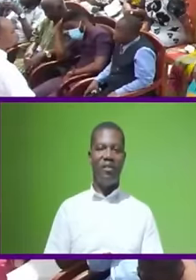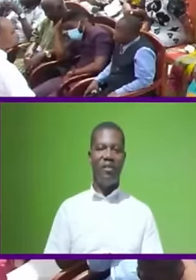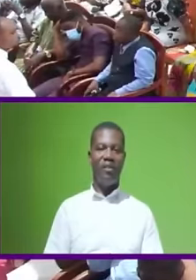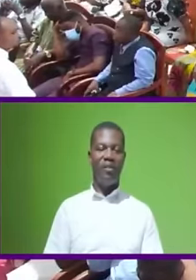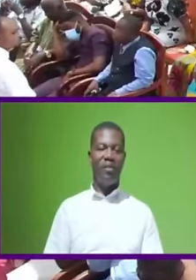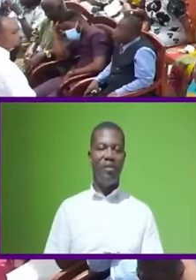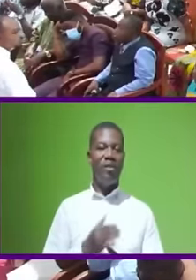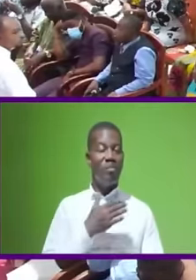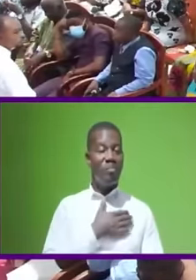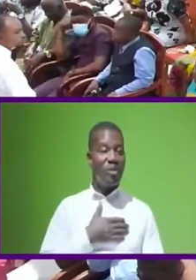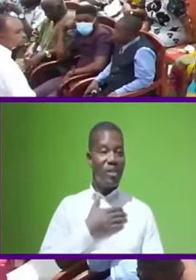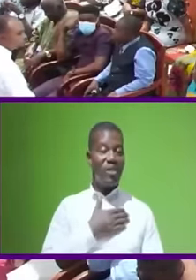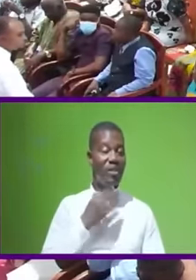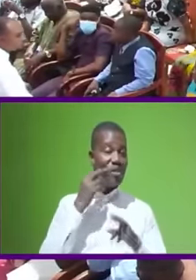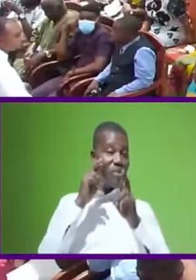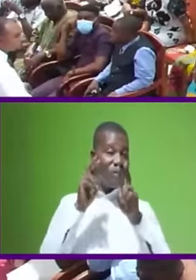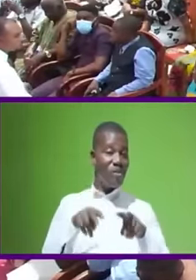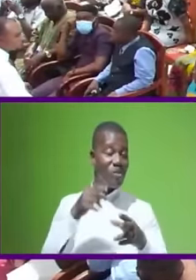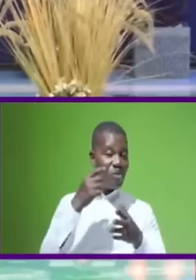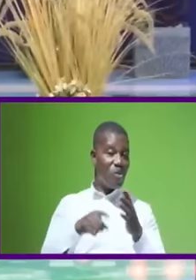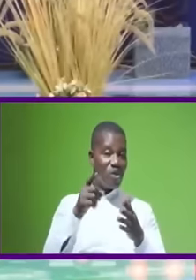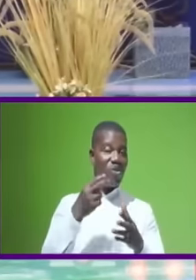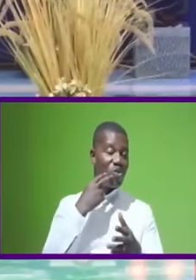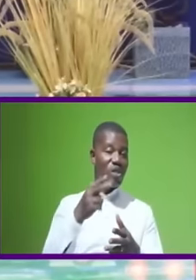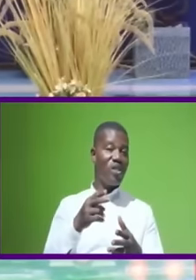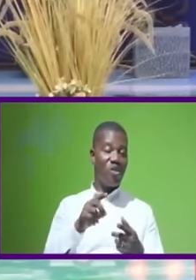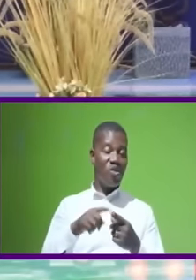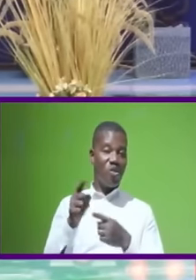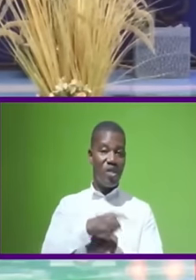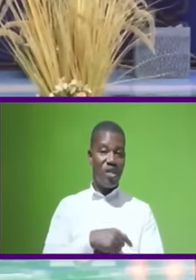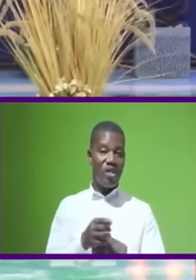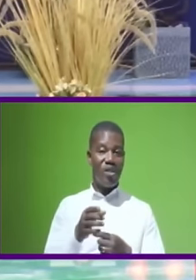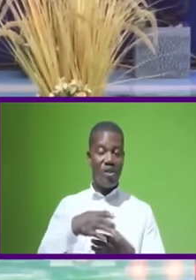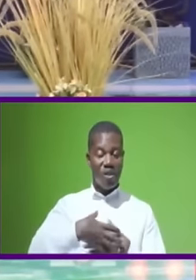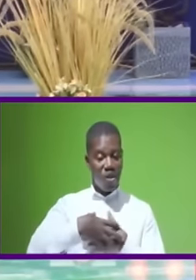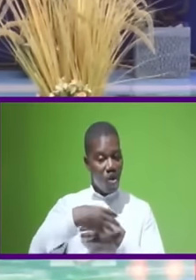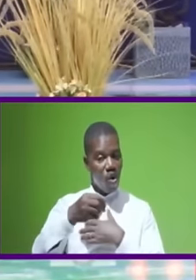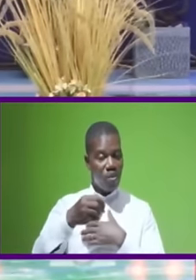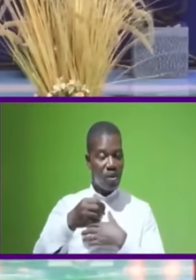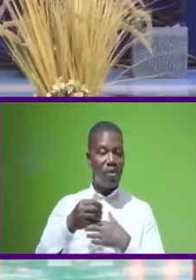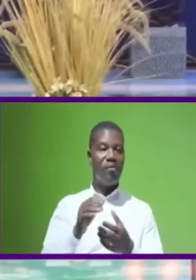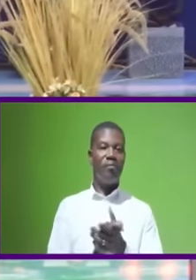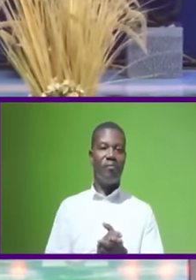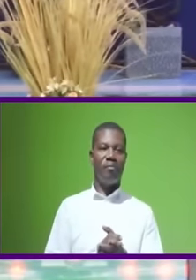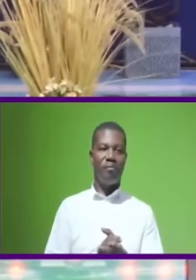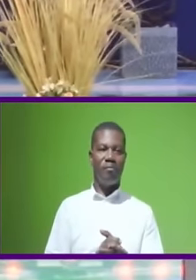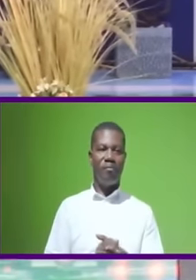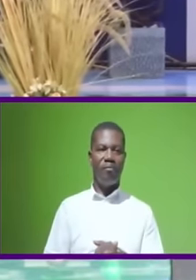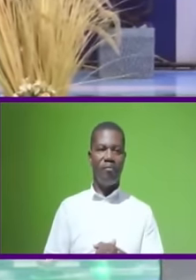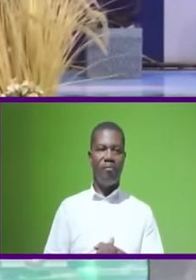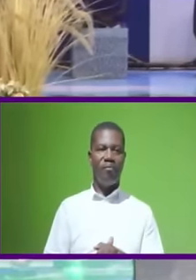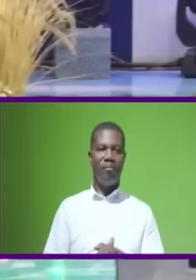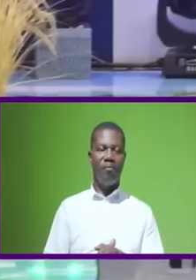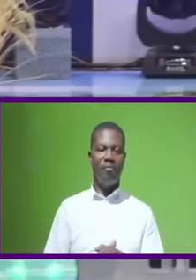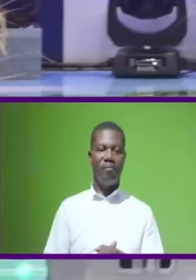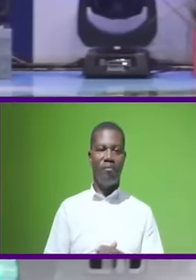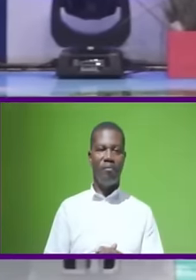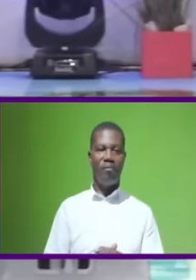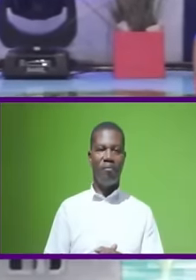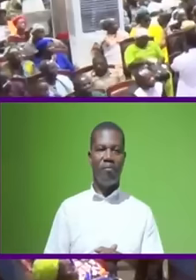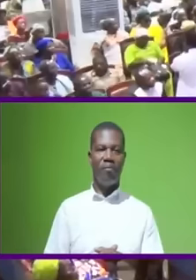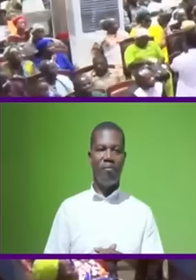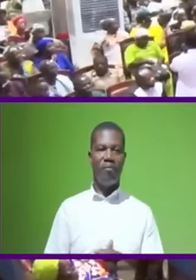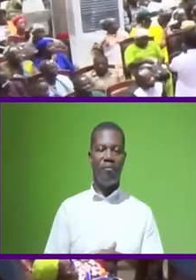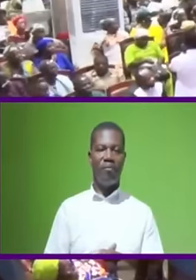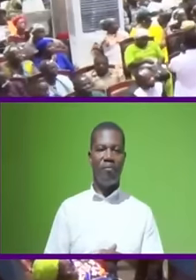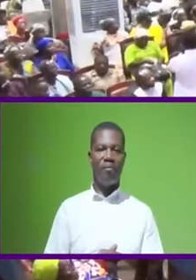means and the muhunu wa mehuam and the muhunu yadan. So, urging you to learn from me, is this what you have seen